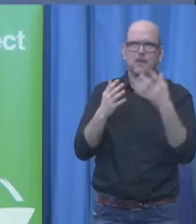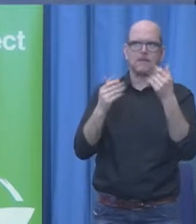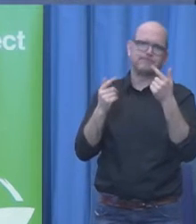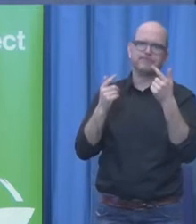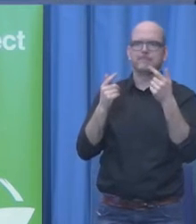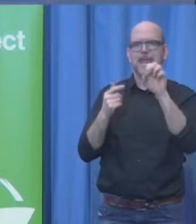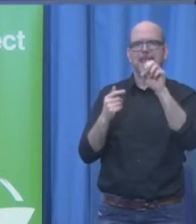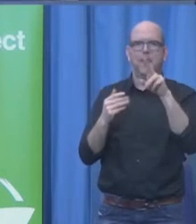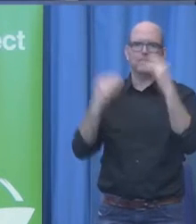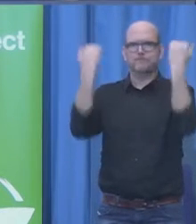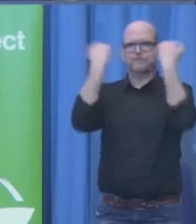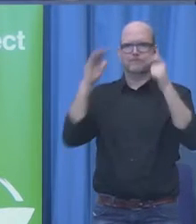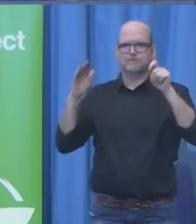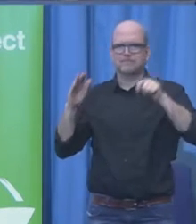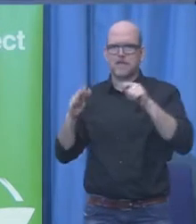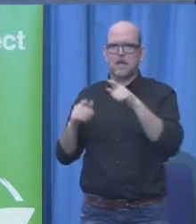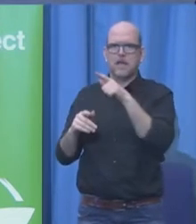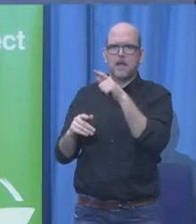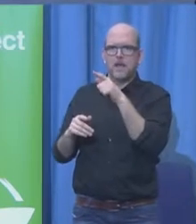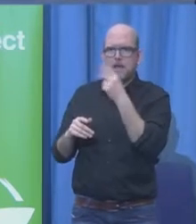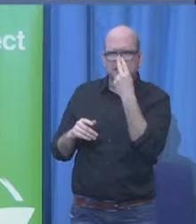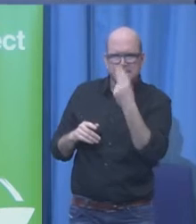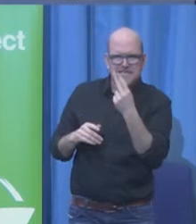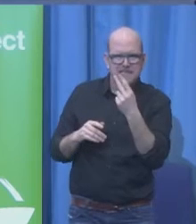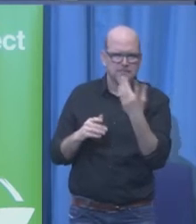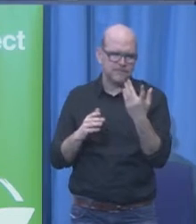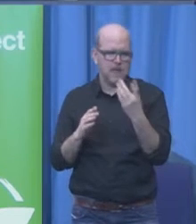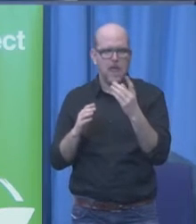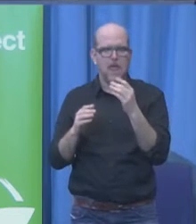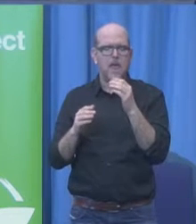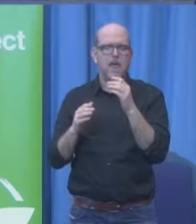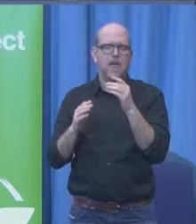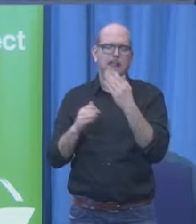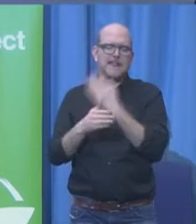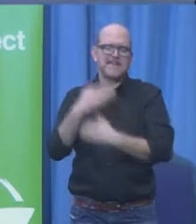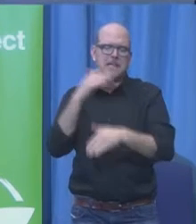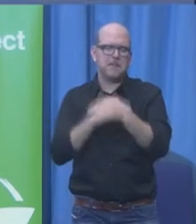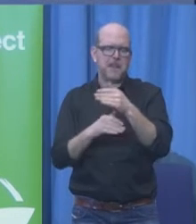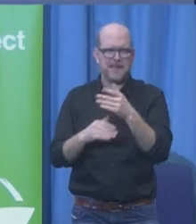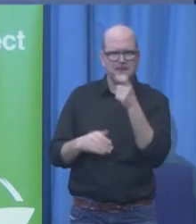is disability in the context of the Employment Equality Directive? This